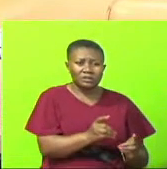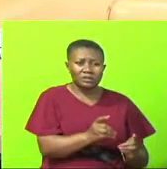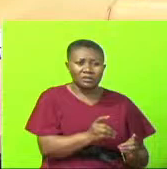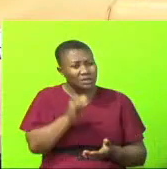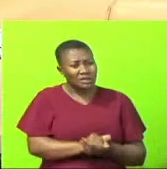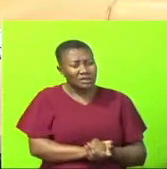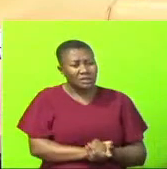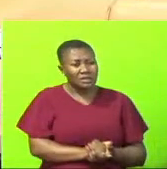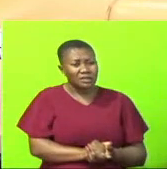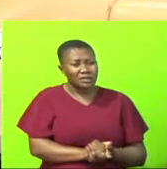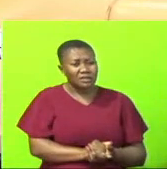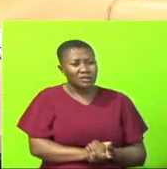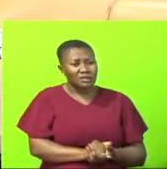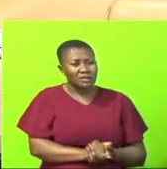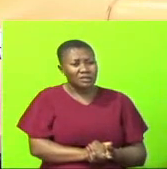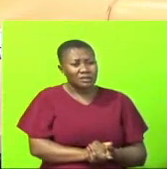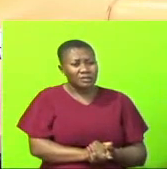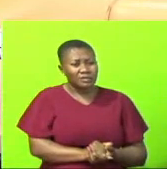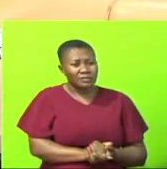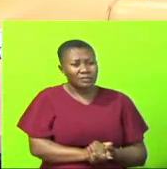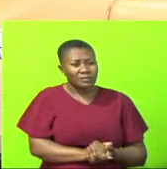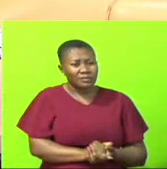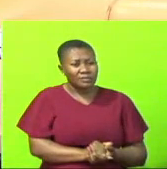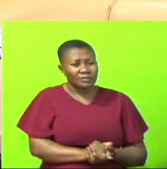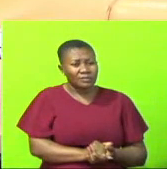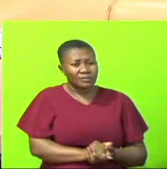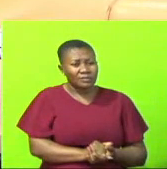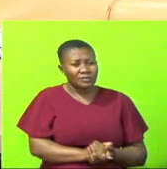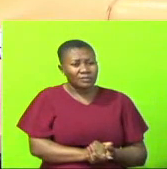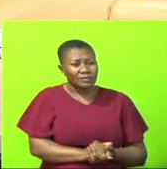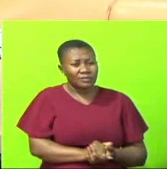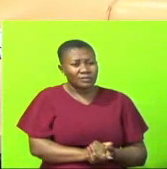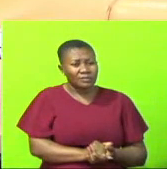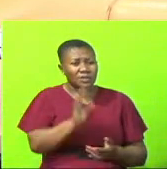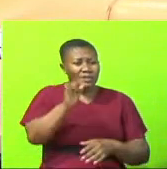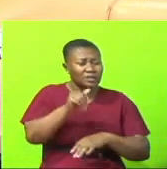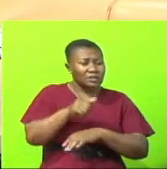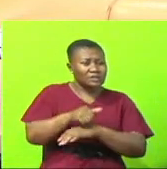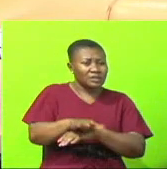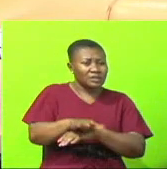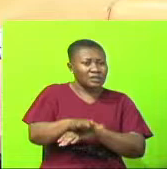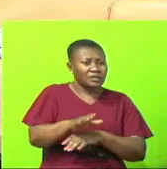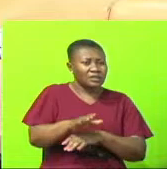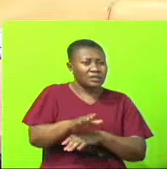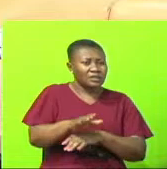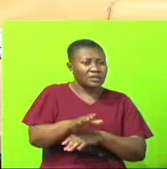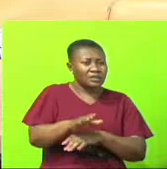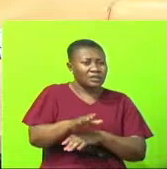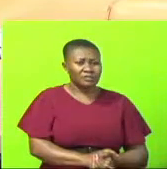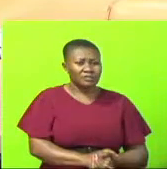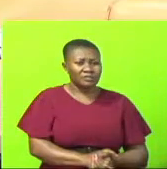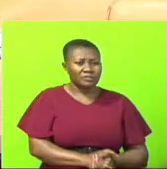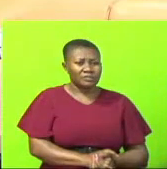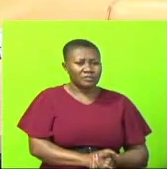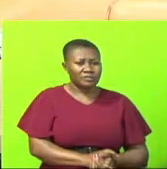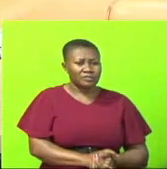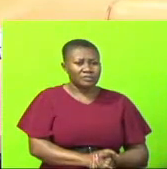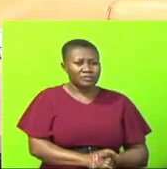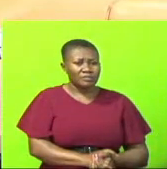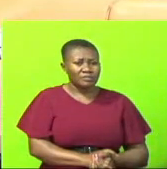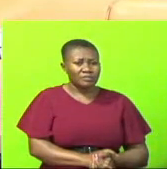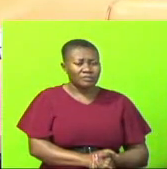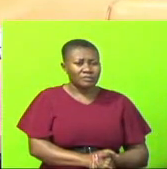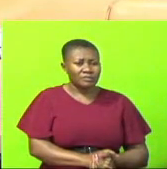such as to raise a serious issue, you refer the matter to a committee. The committee will go investigate the matter and bring its